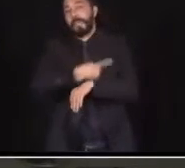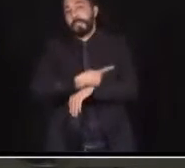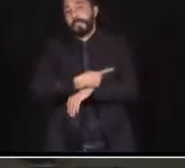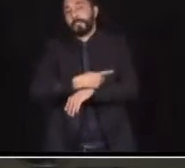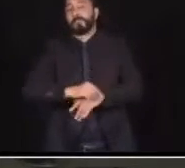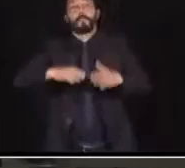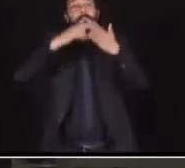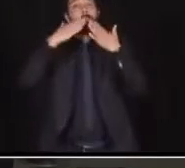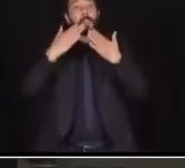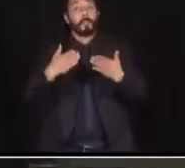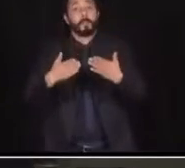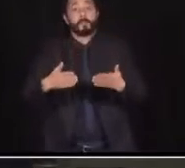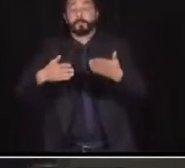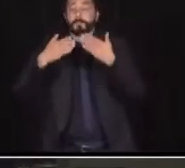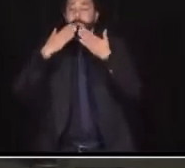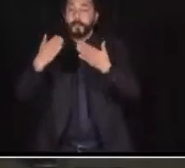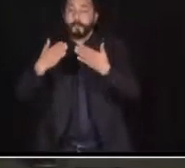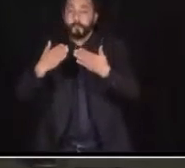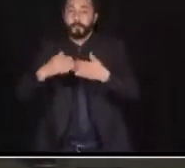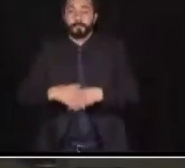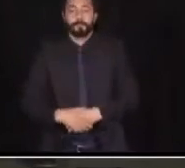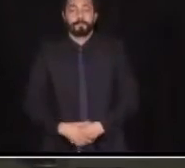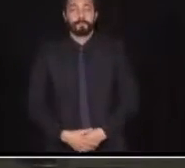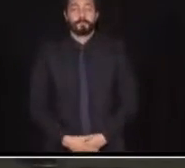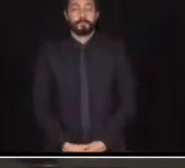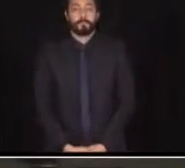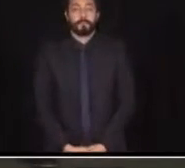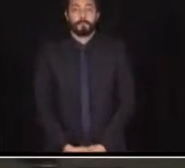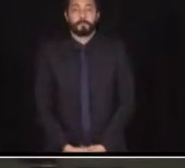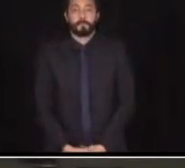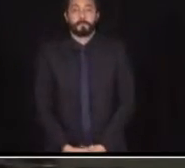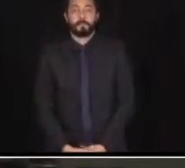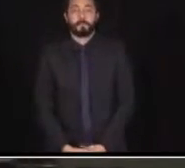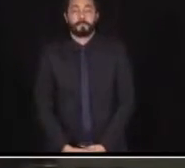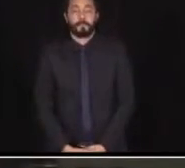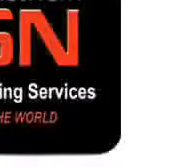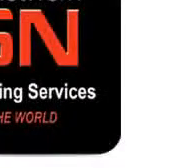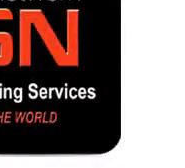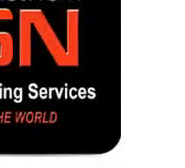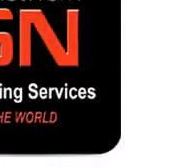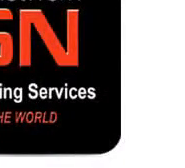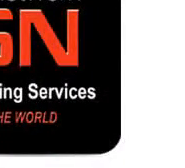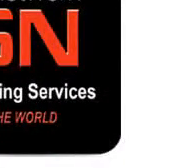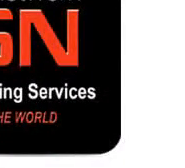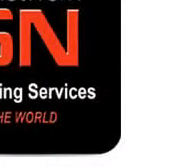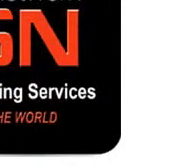Thank you. And thank you. Thank you, ministers.